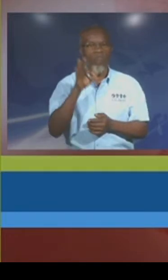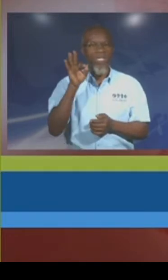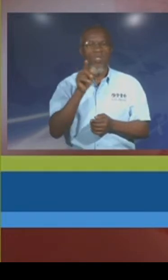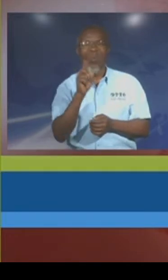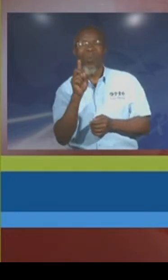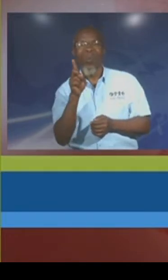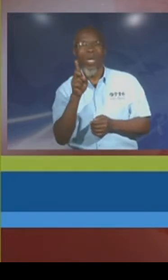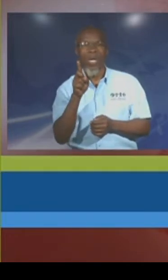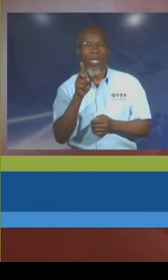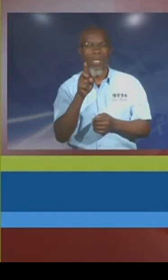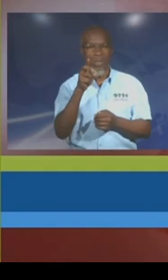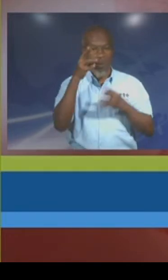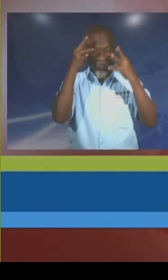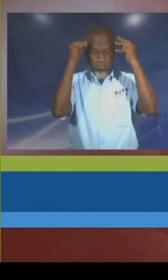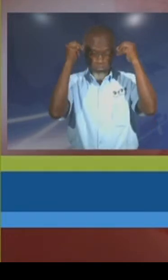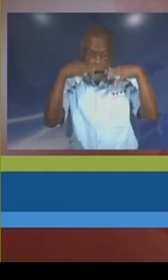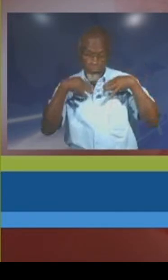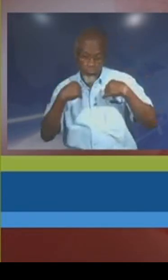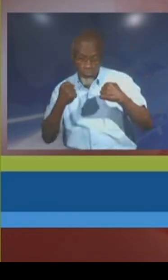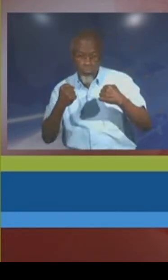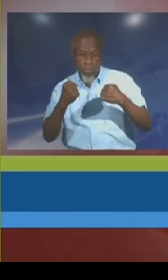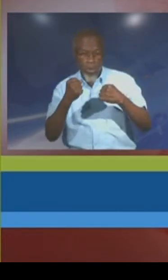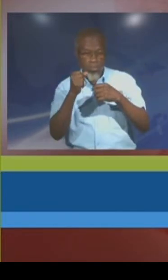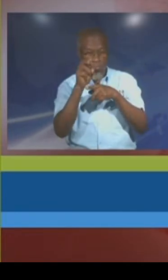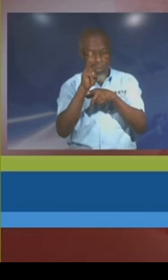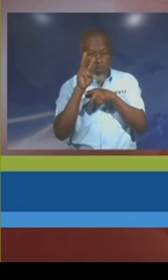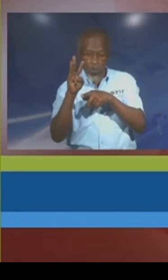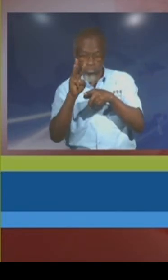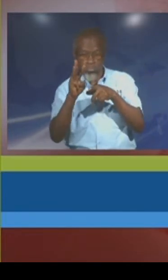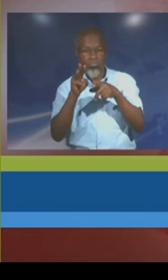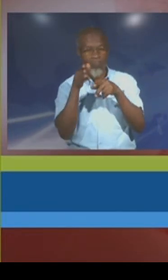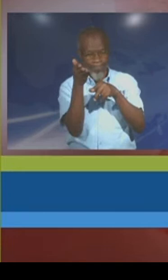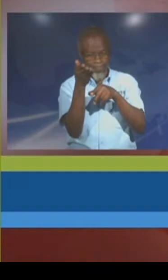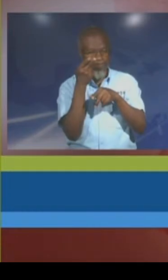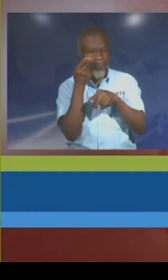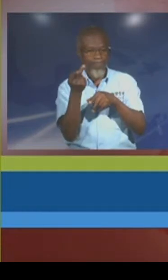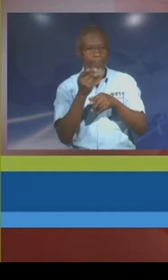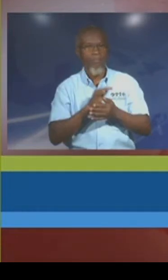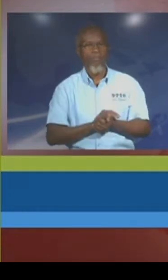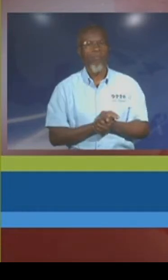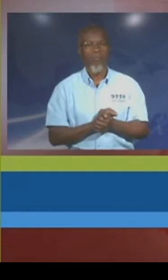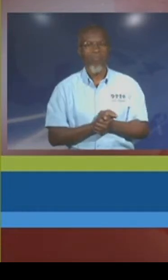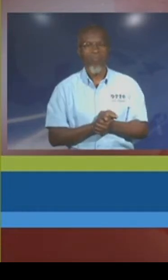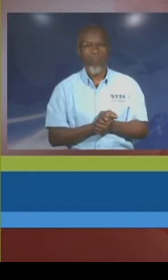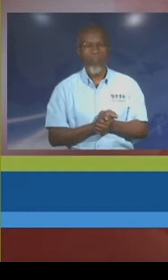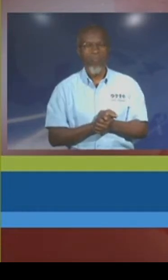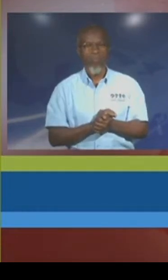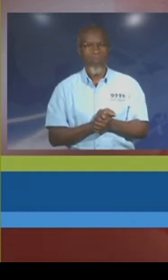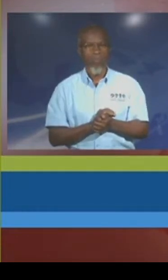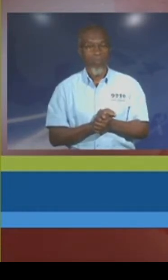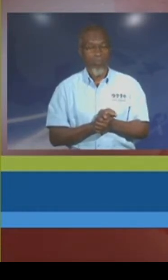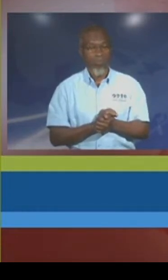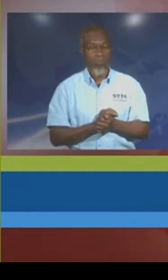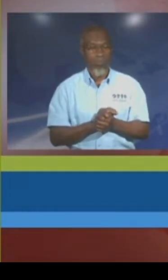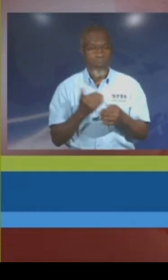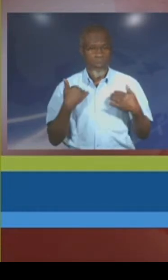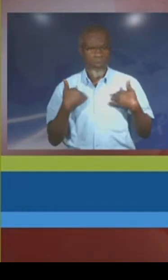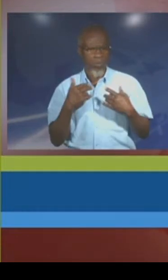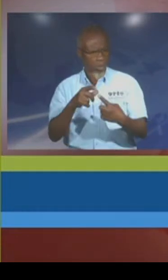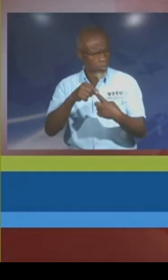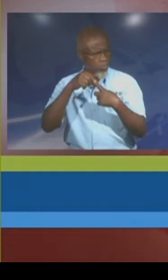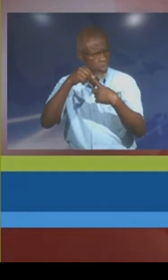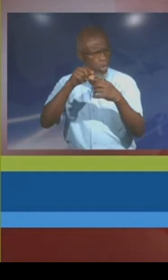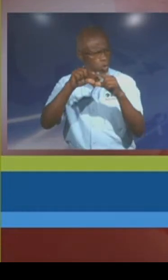website. Next slide. So we'll go further now into individual level risk. So there are certain special groups of